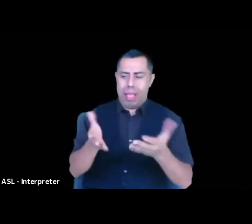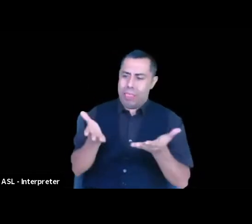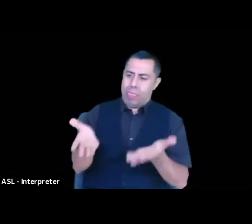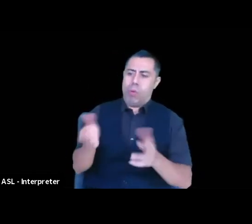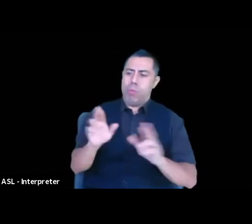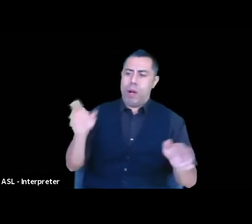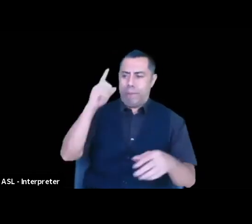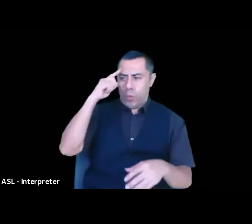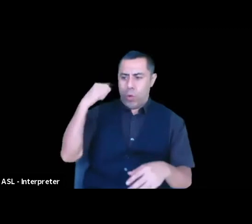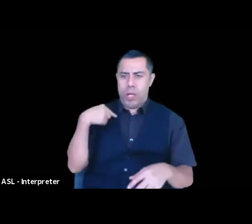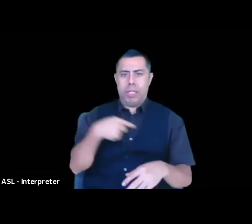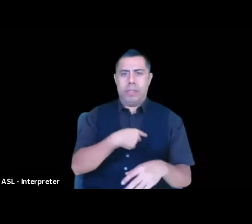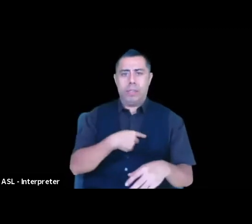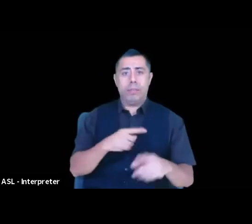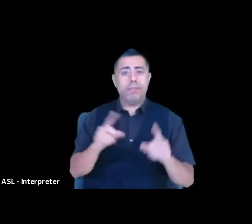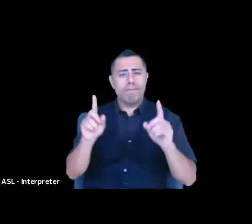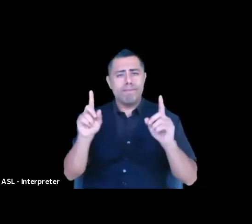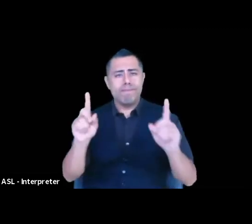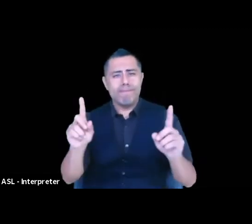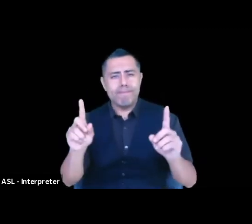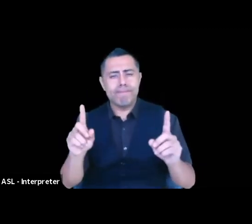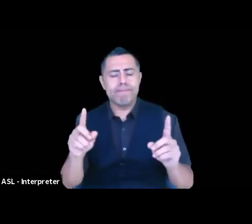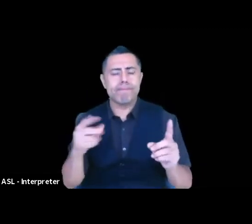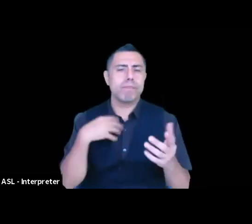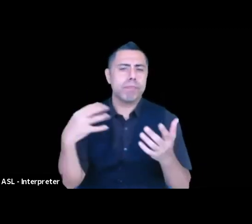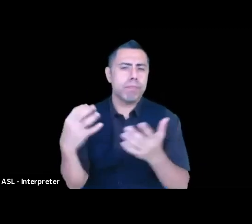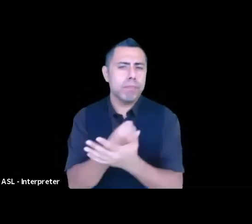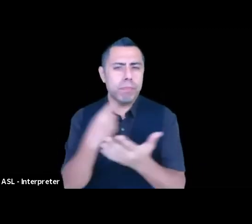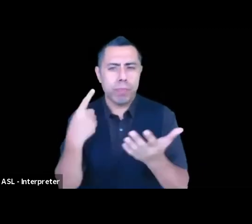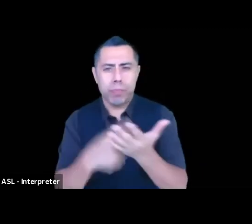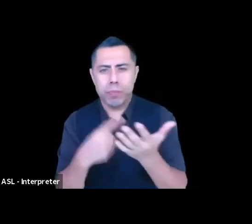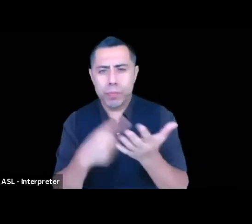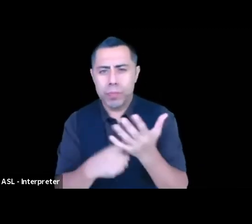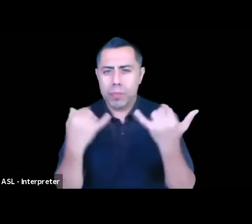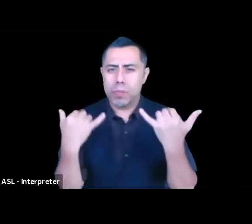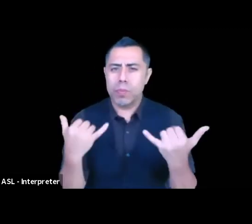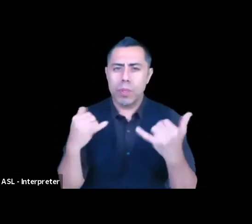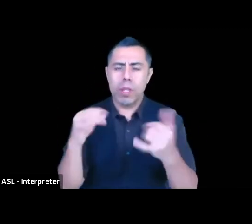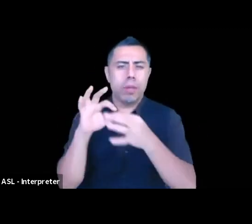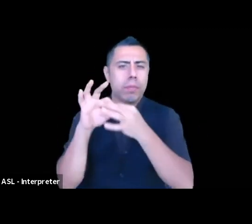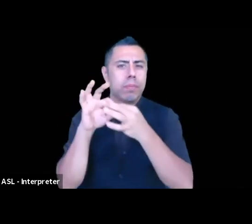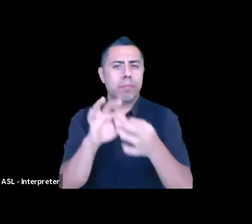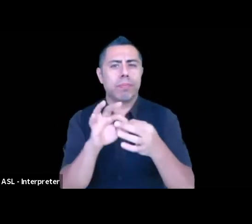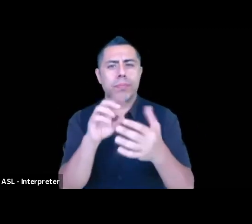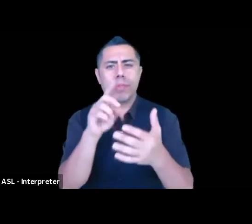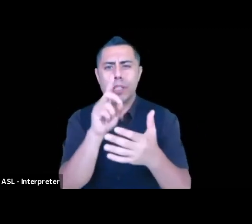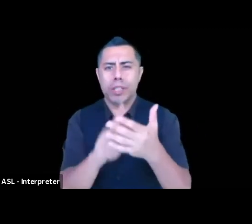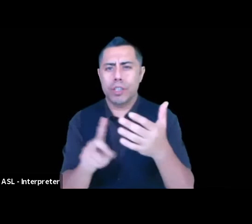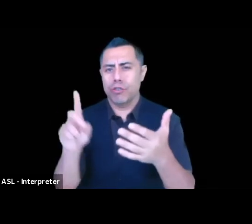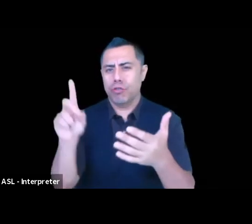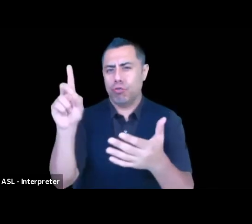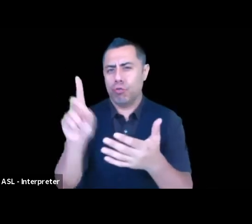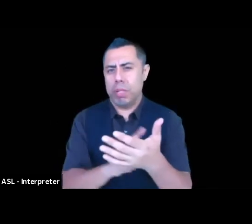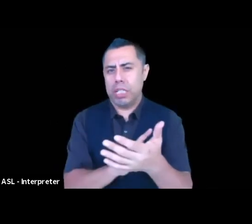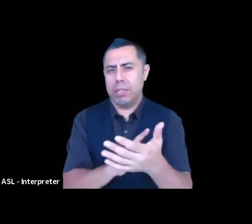But I wanted to talk a little bit today about discrimination. And